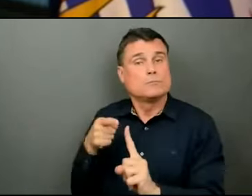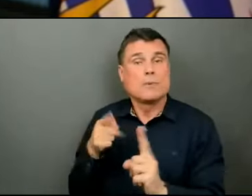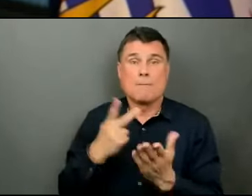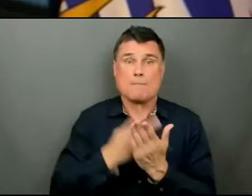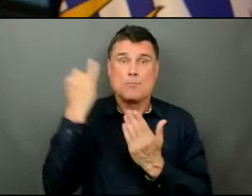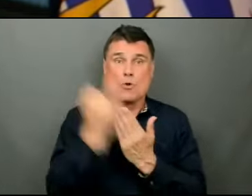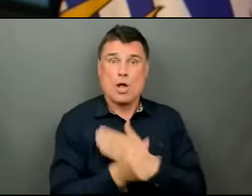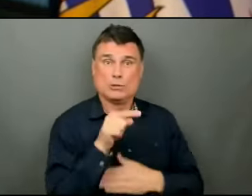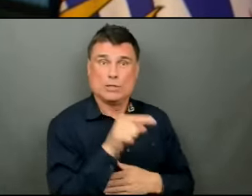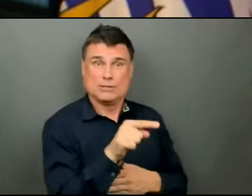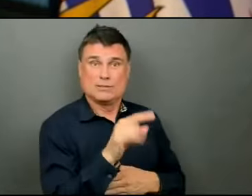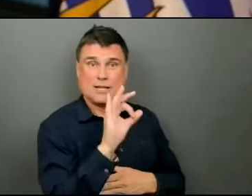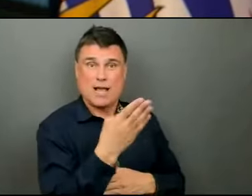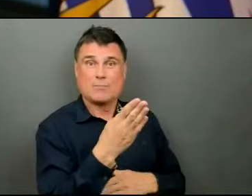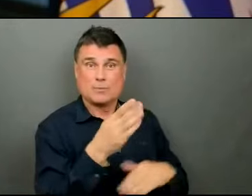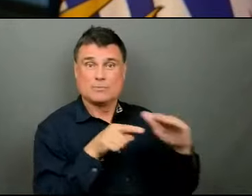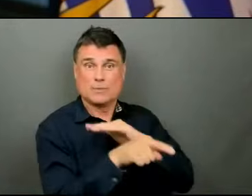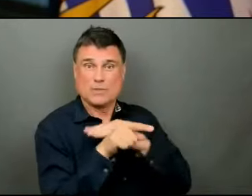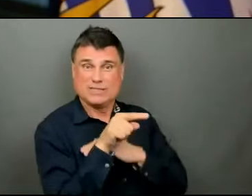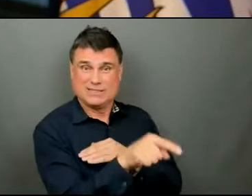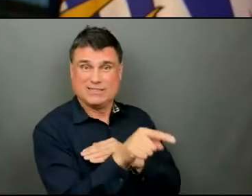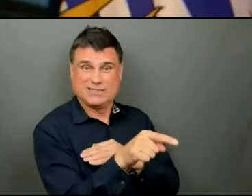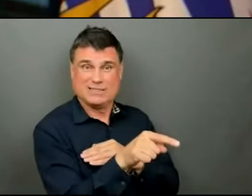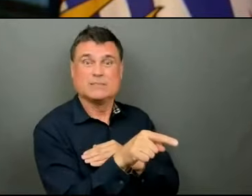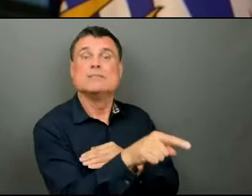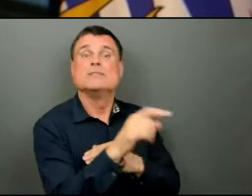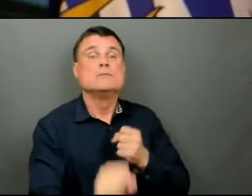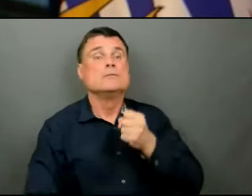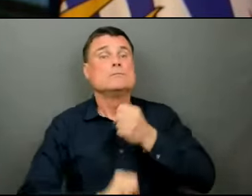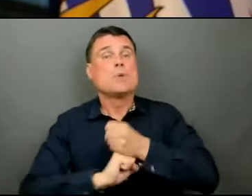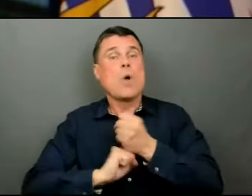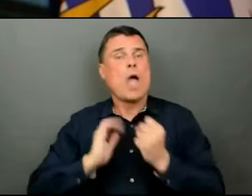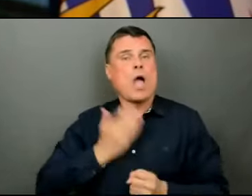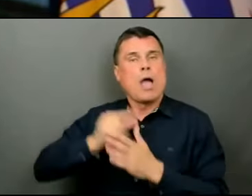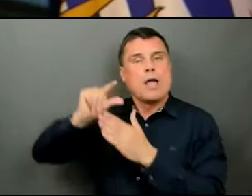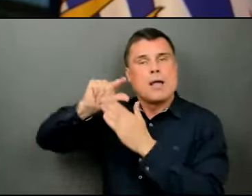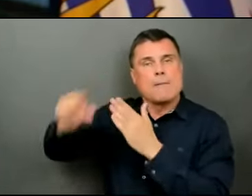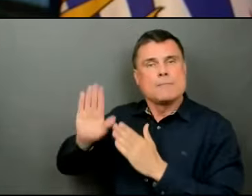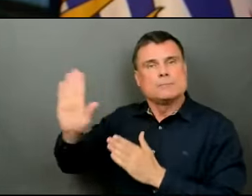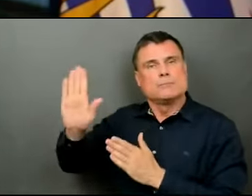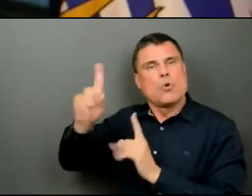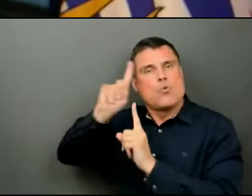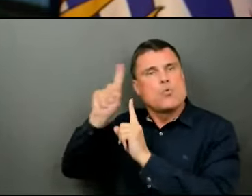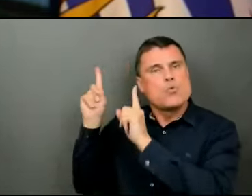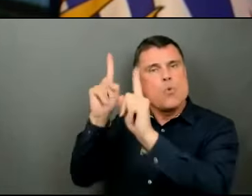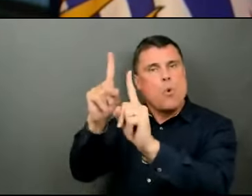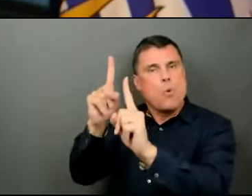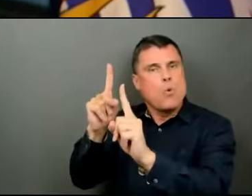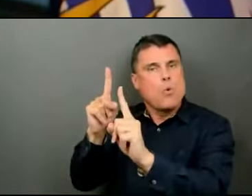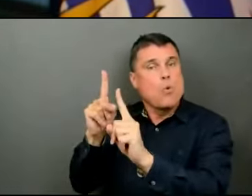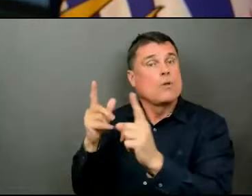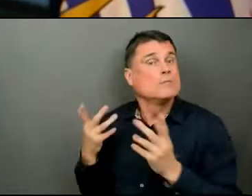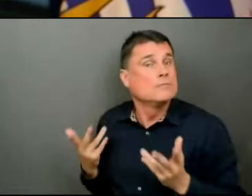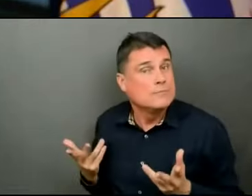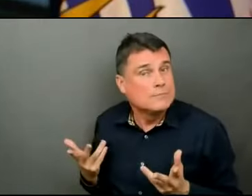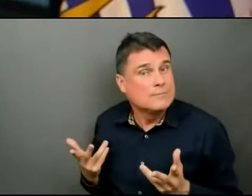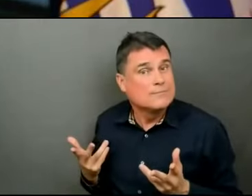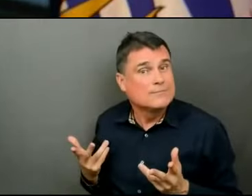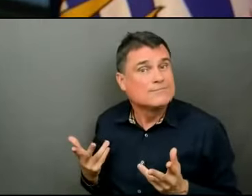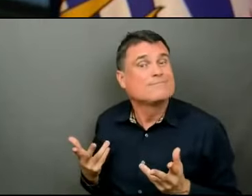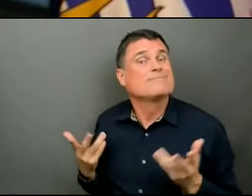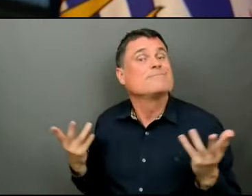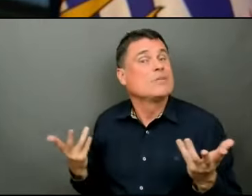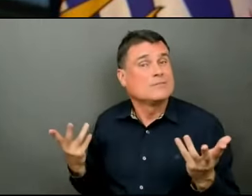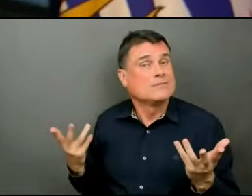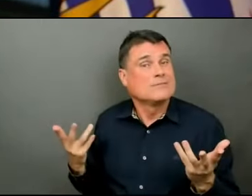considerable effort our government is making, and perhaps the most important effort we can all make no matter where we live on this planet. It will contribute to our